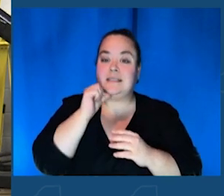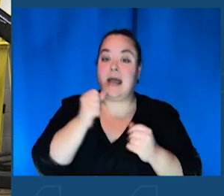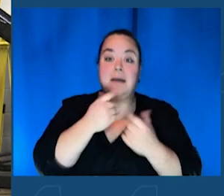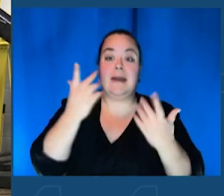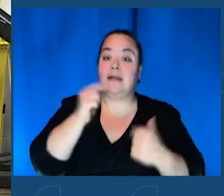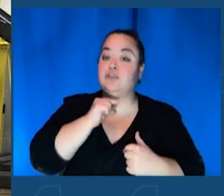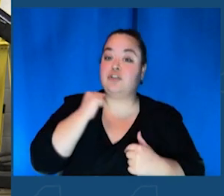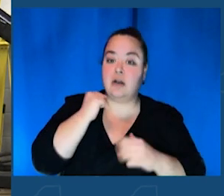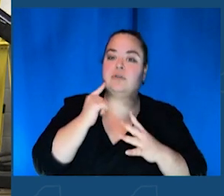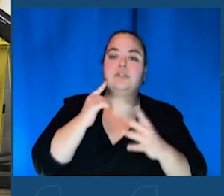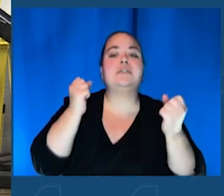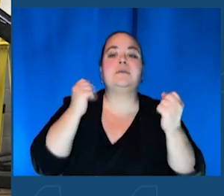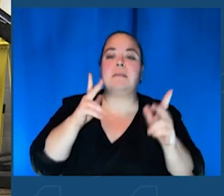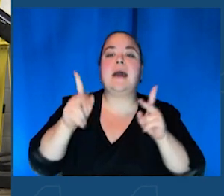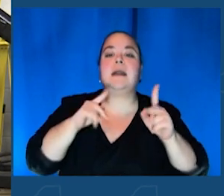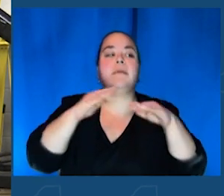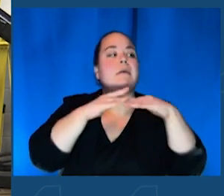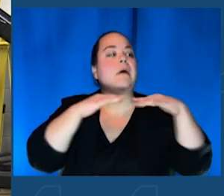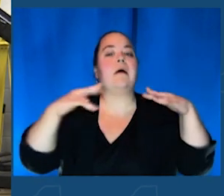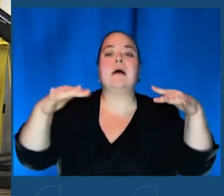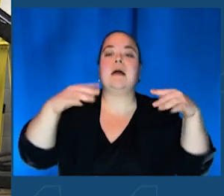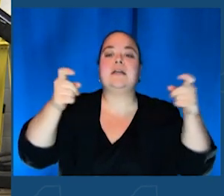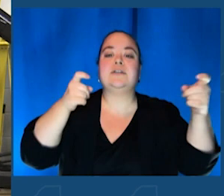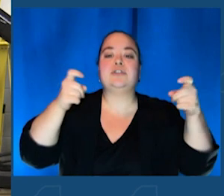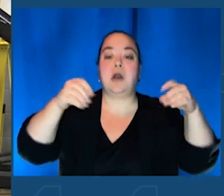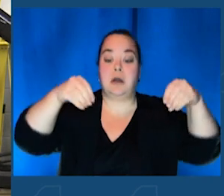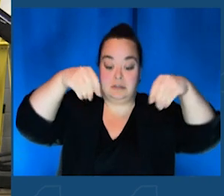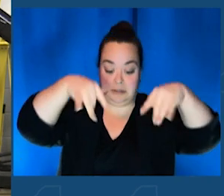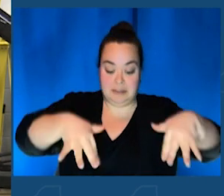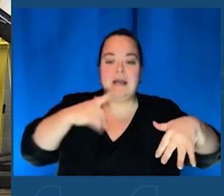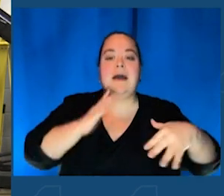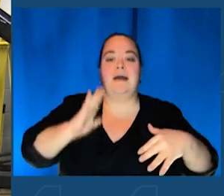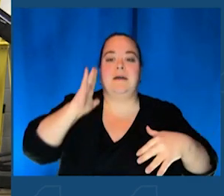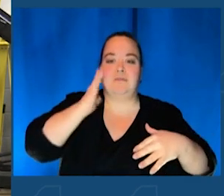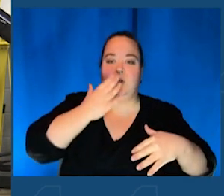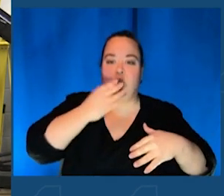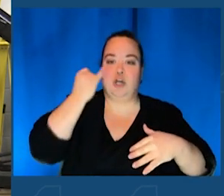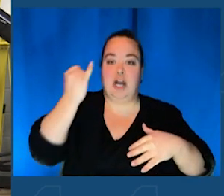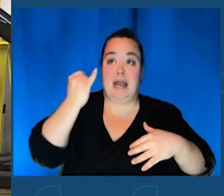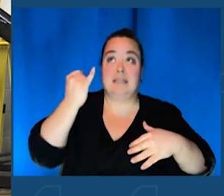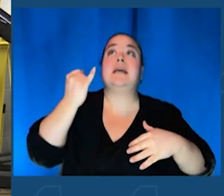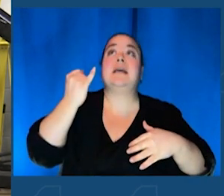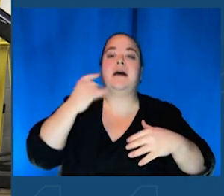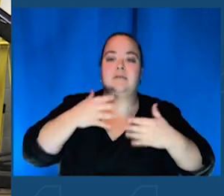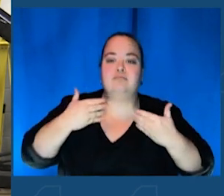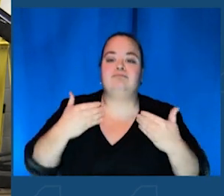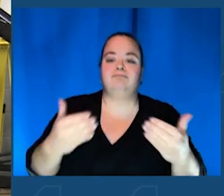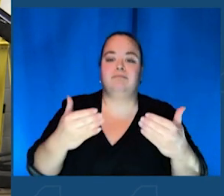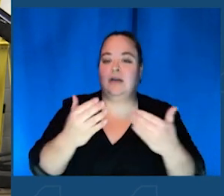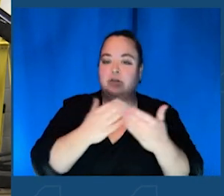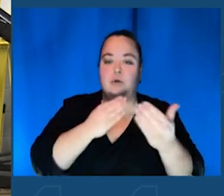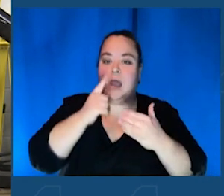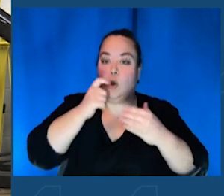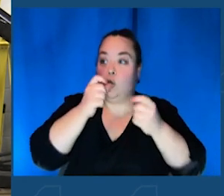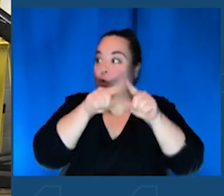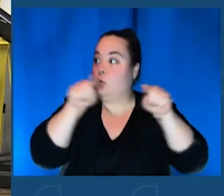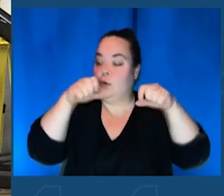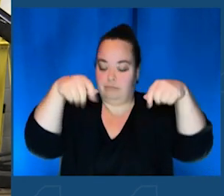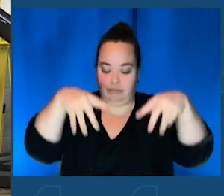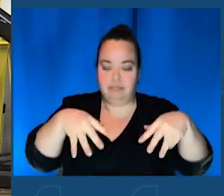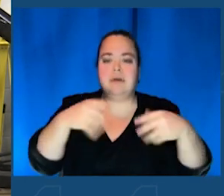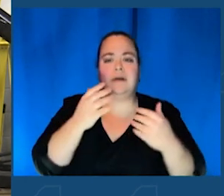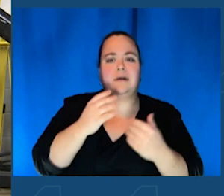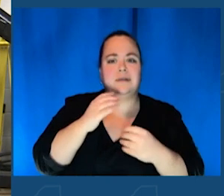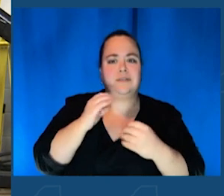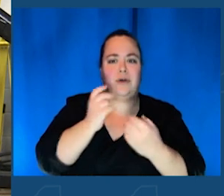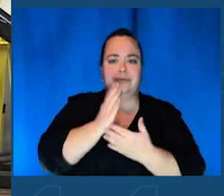people in charge who everyone has a good idea, and if it's a good idea, we follow it, no matter who you are. So on behalf of the people of Erie County, thank you.